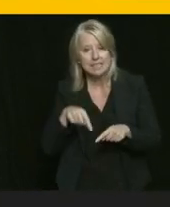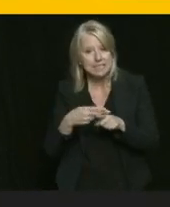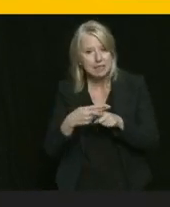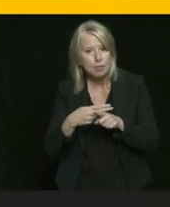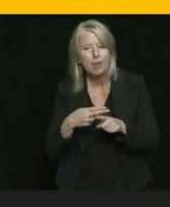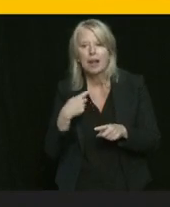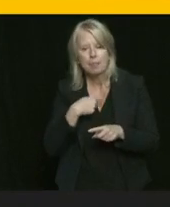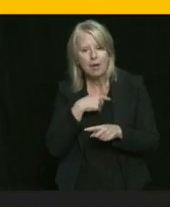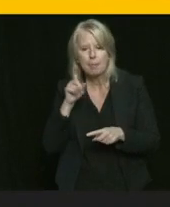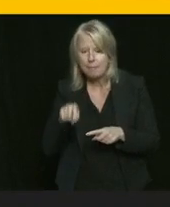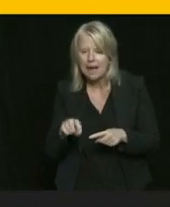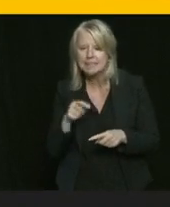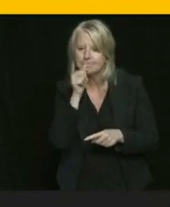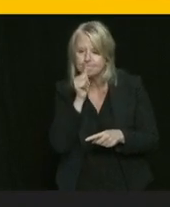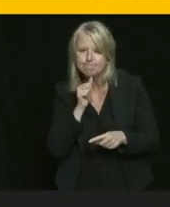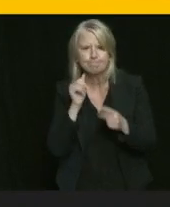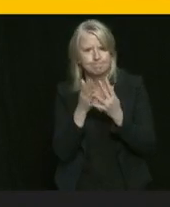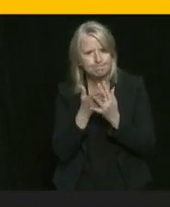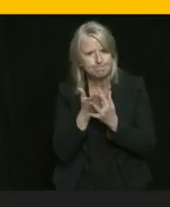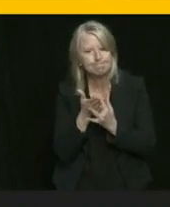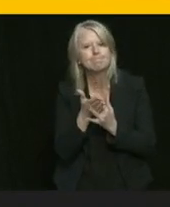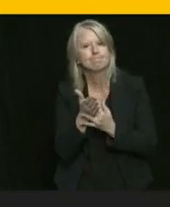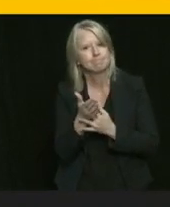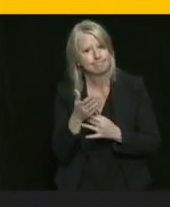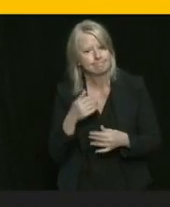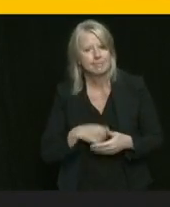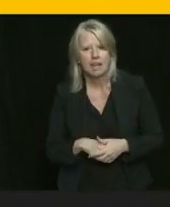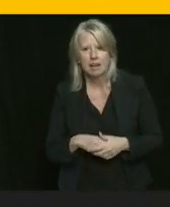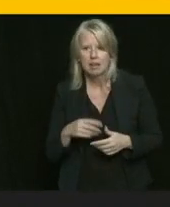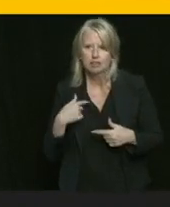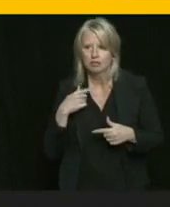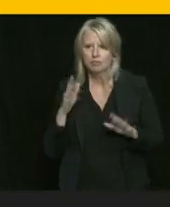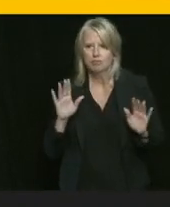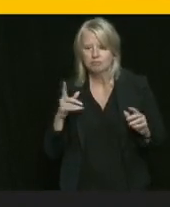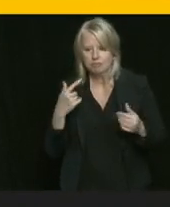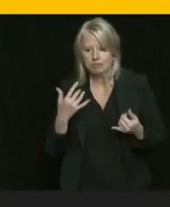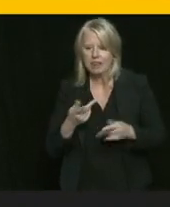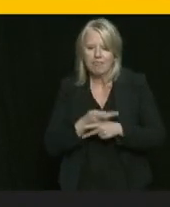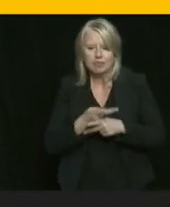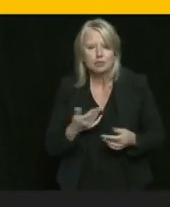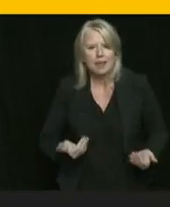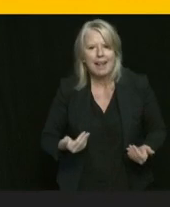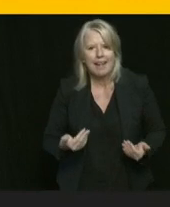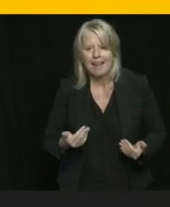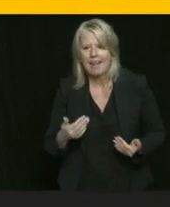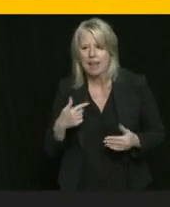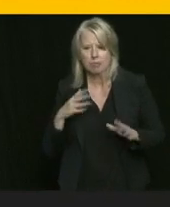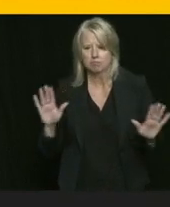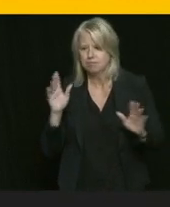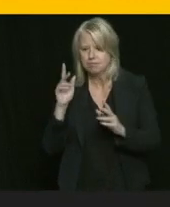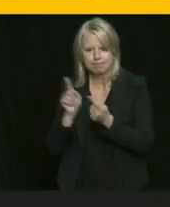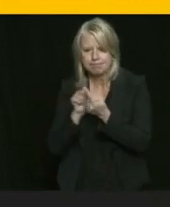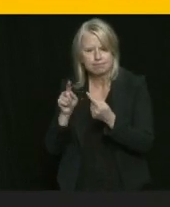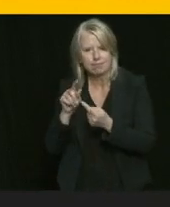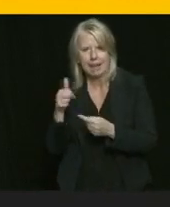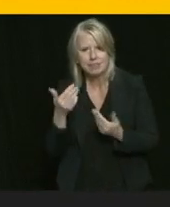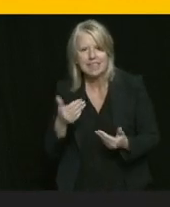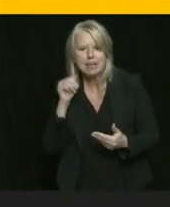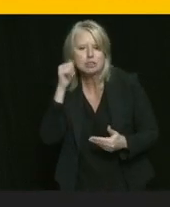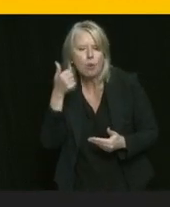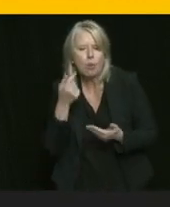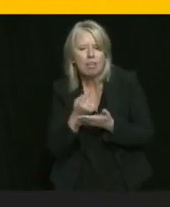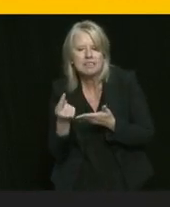get through it. We have to make sure that it's not just, okay, I'm going to hold down today and not see anyone, or hold down today and tomorrow and this